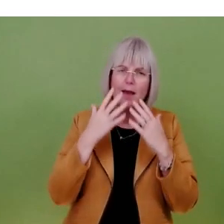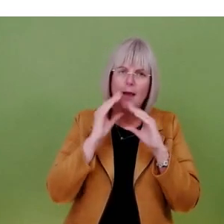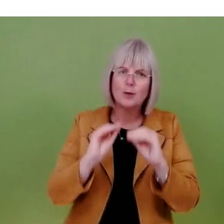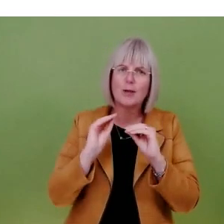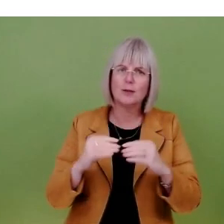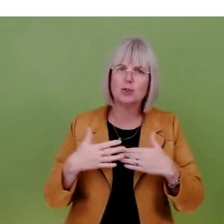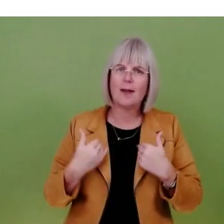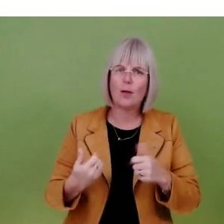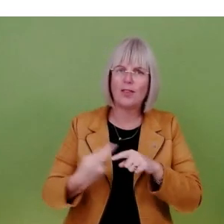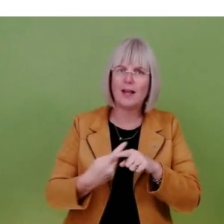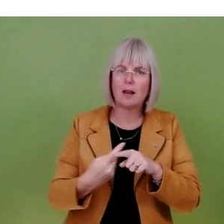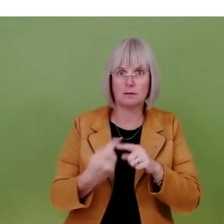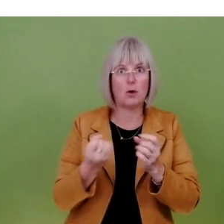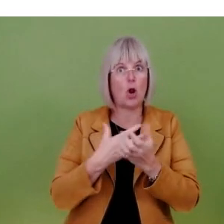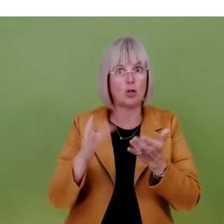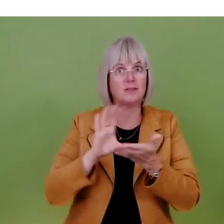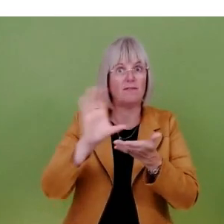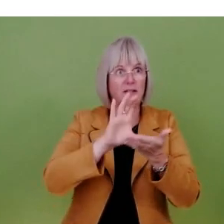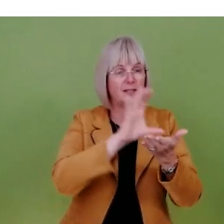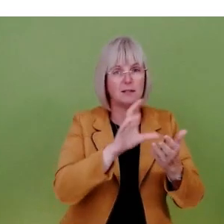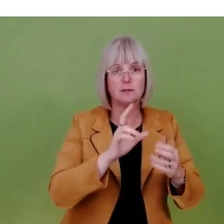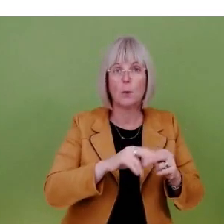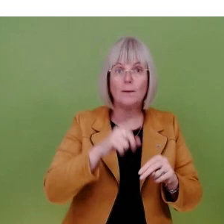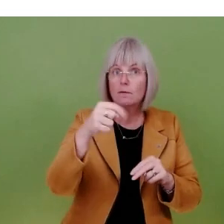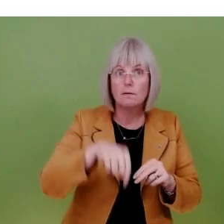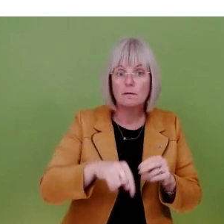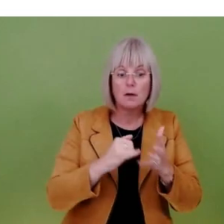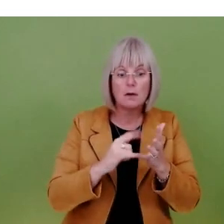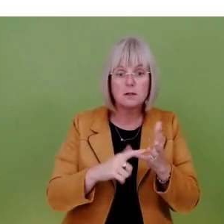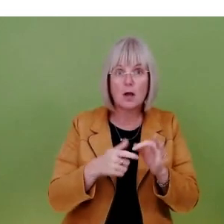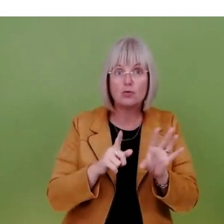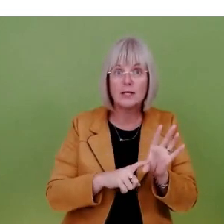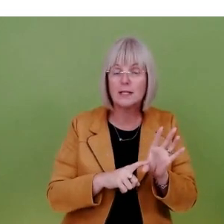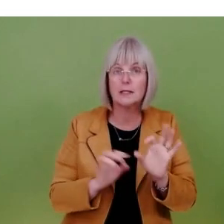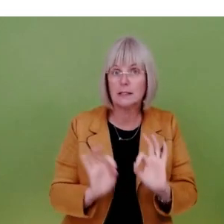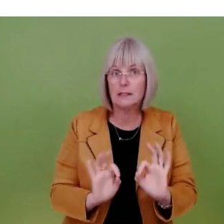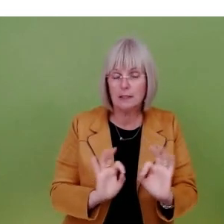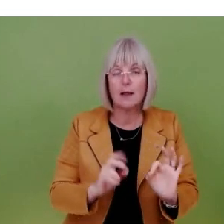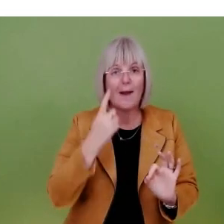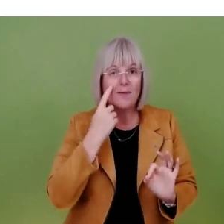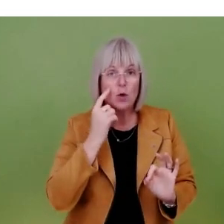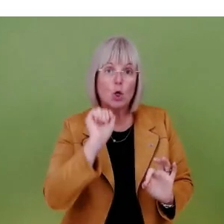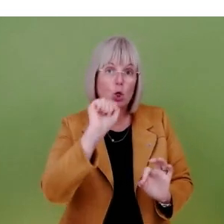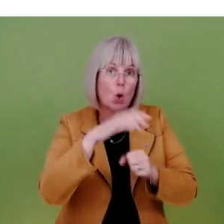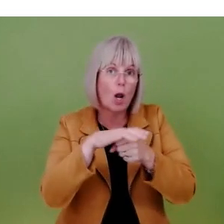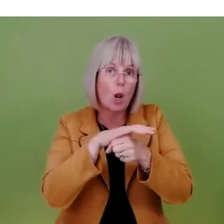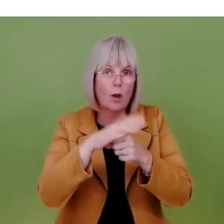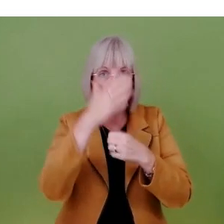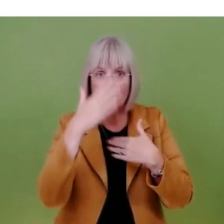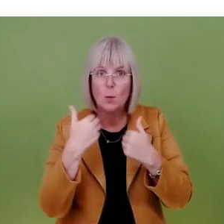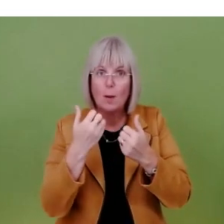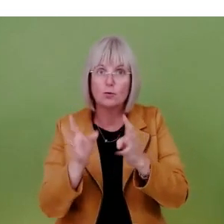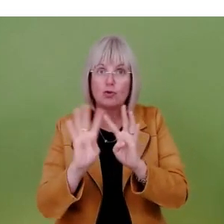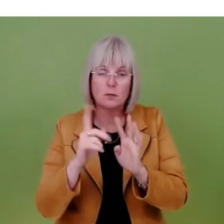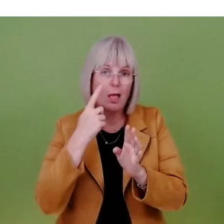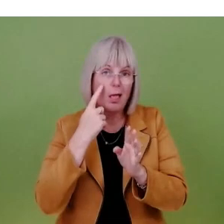Anita's part of the world, do have a look and see if your local mental health trust are also advertising those, because there are a good number of